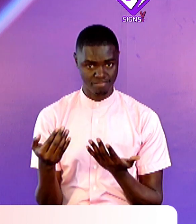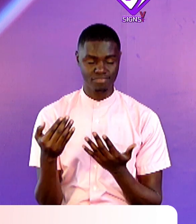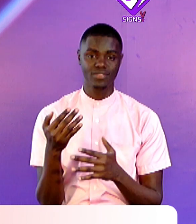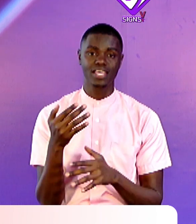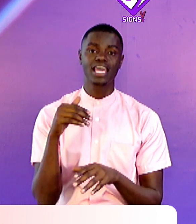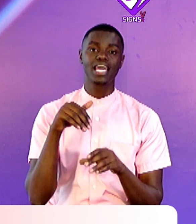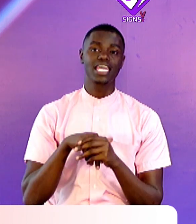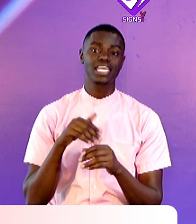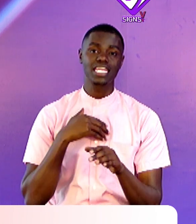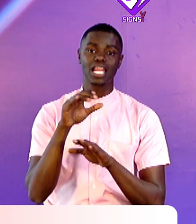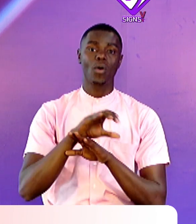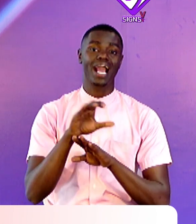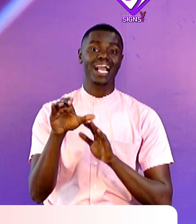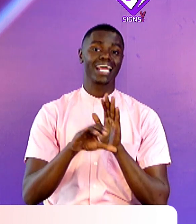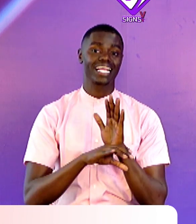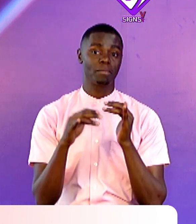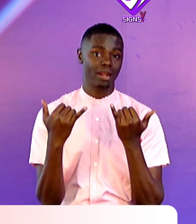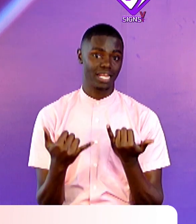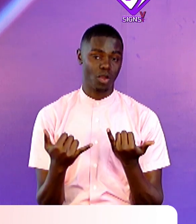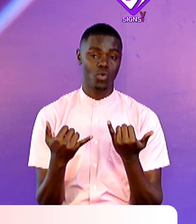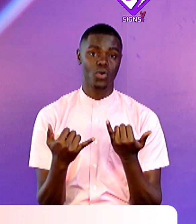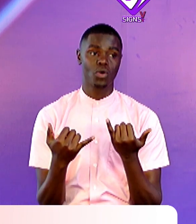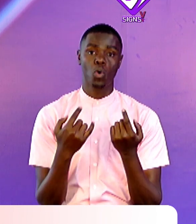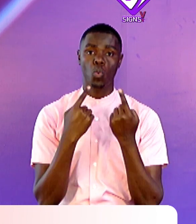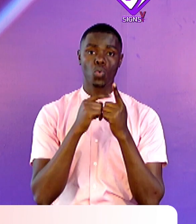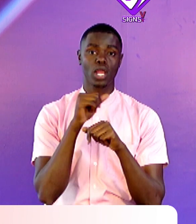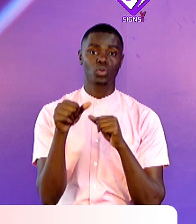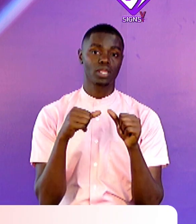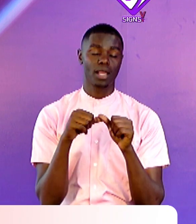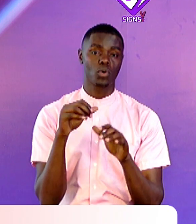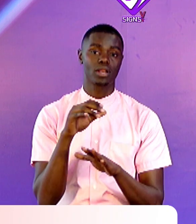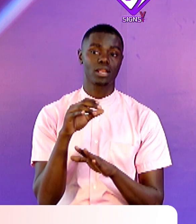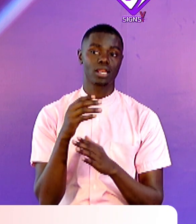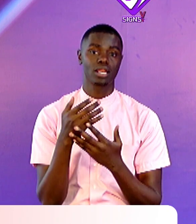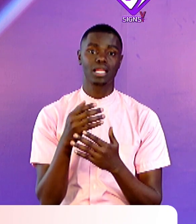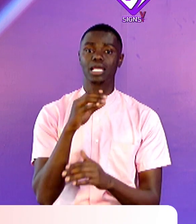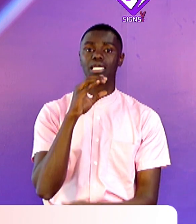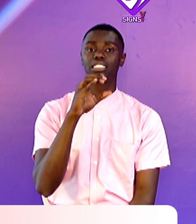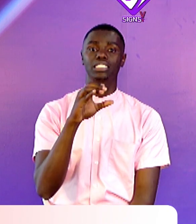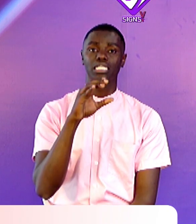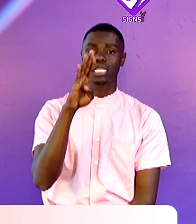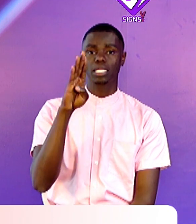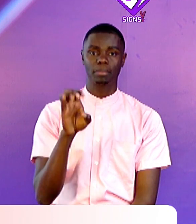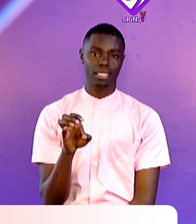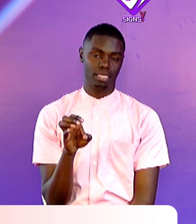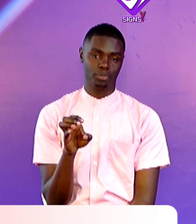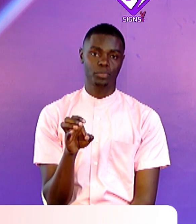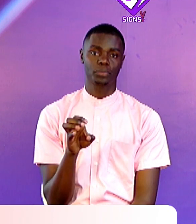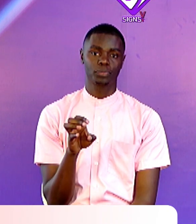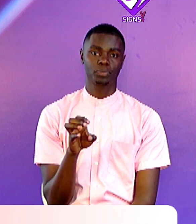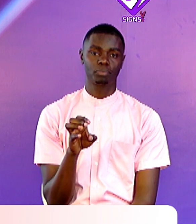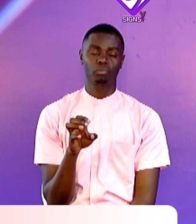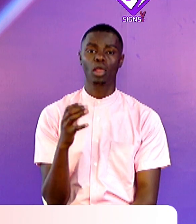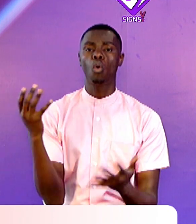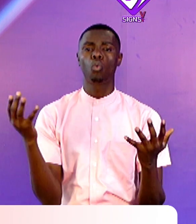our curriculum today, we are talking of curriculum, CBE. we are talking about CBE,